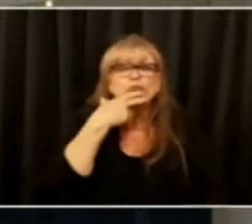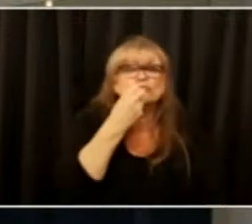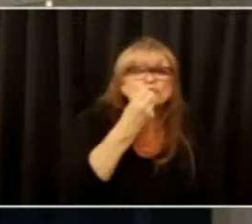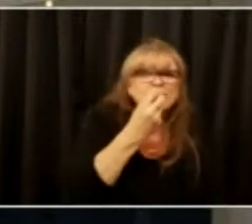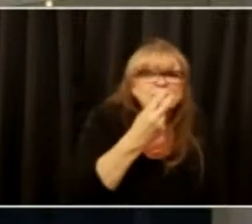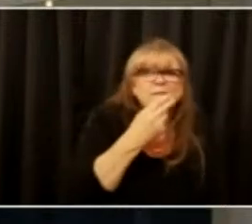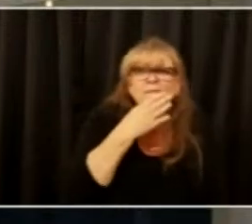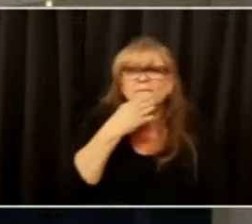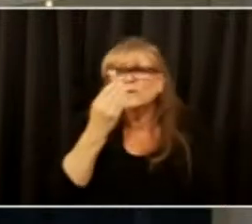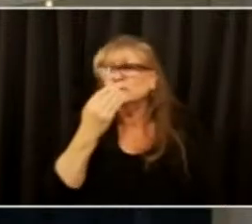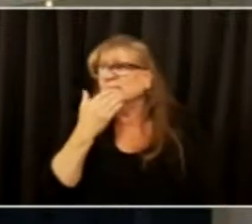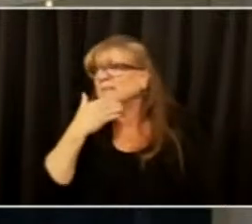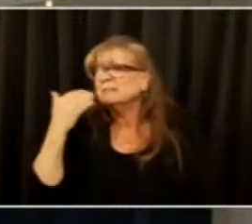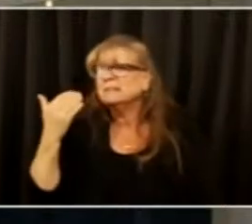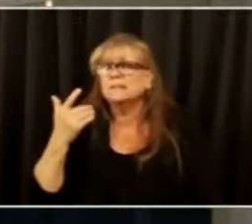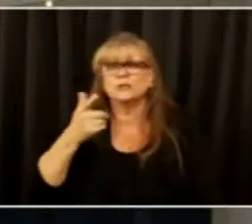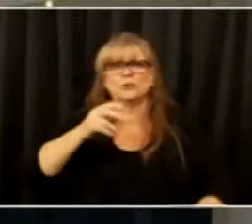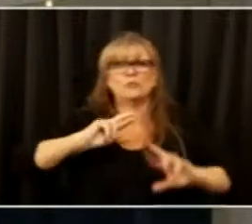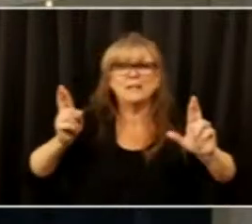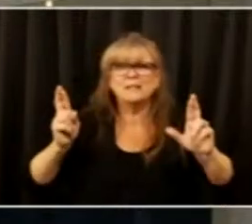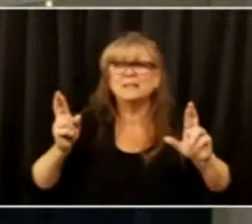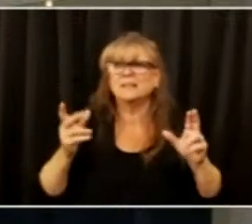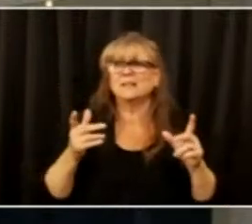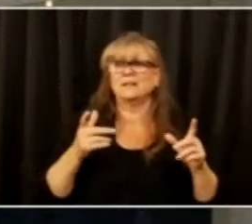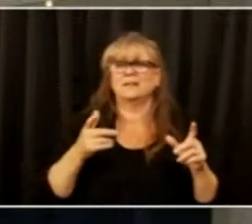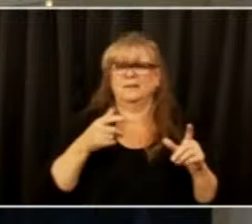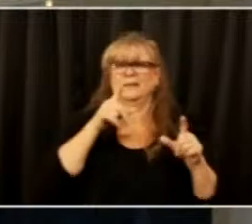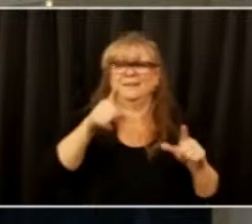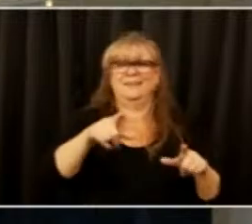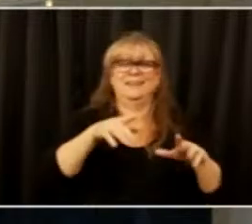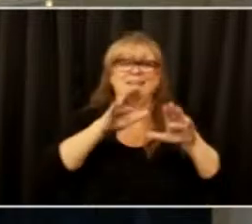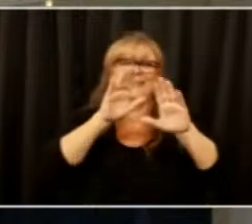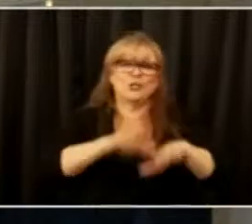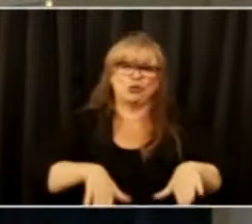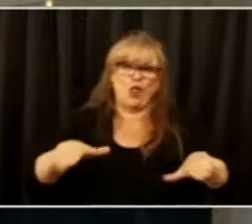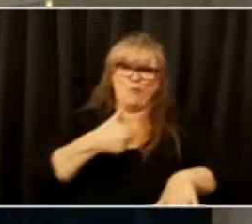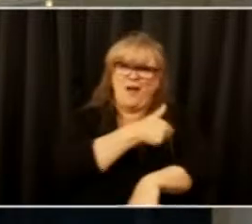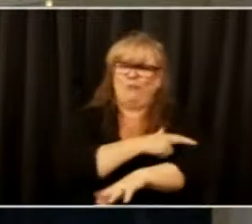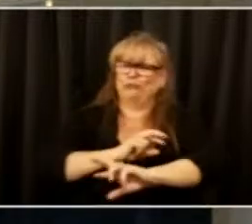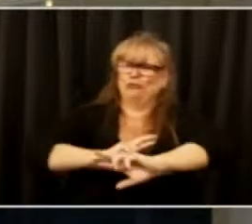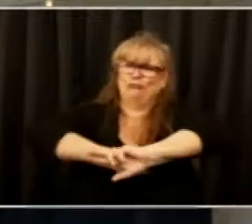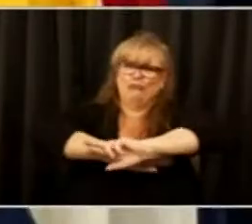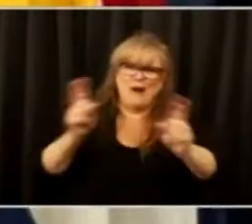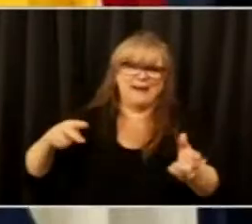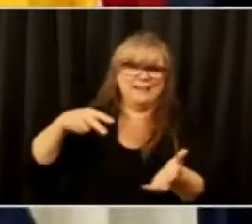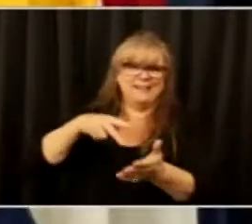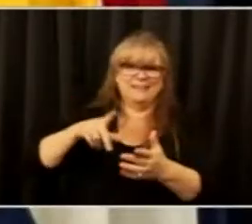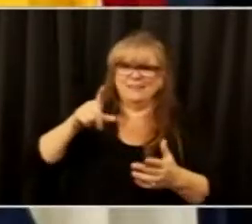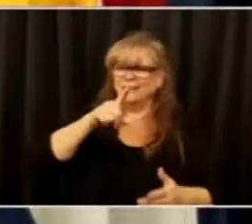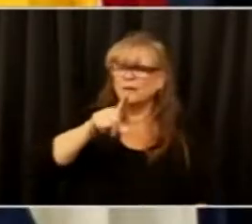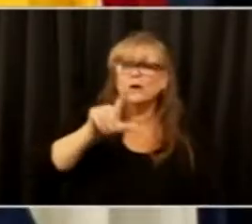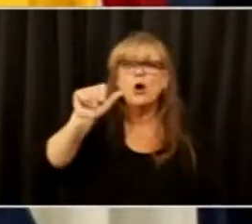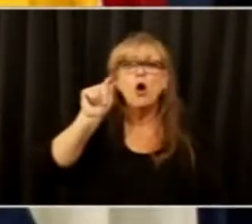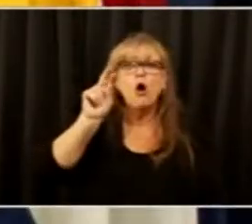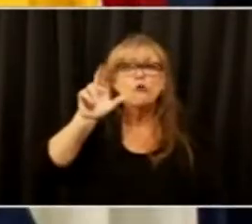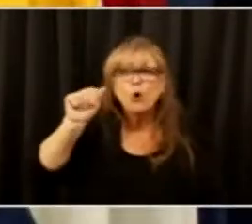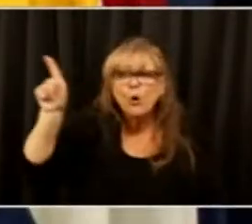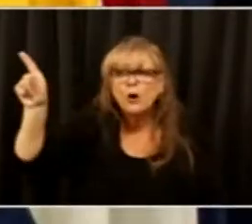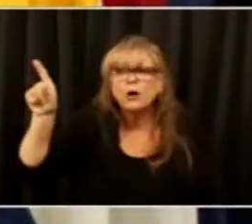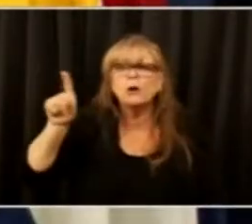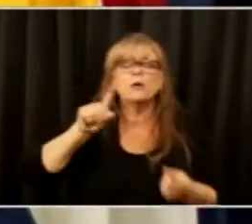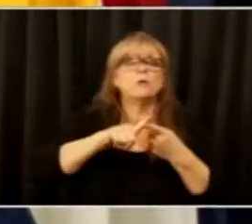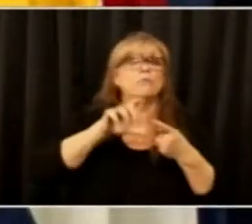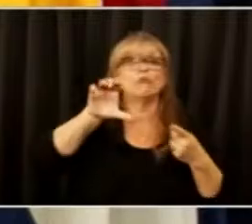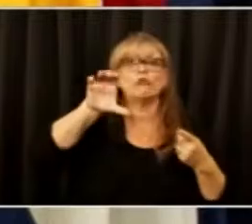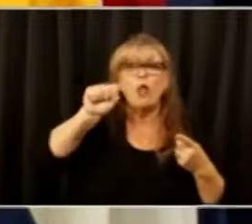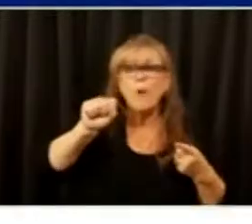do I do it? Well, with Children's Hospitals with us today, they're making it available in Aurora and Colorado Springs. We'll put the website up there on